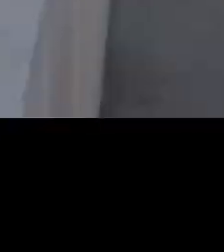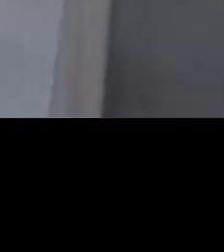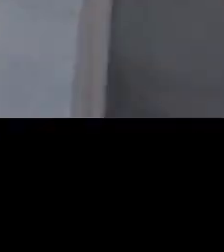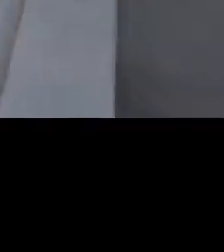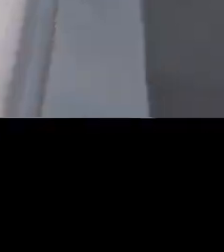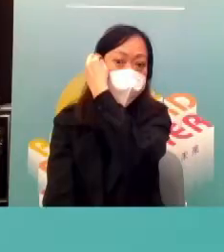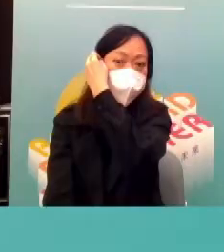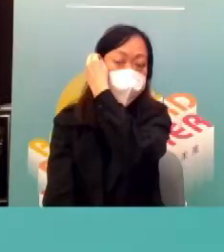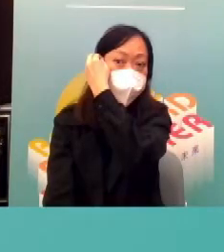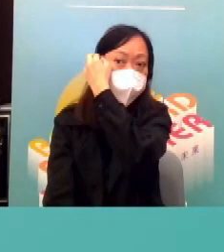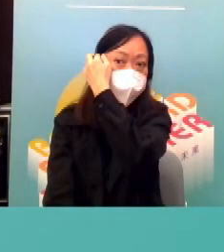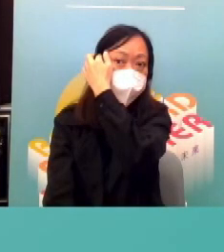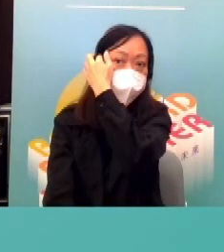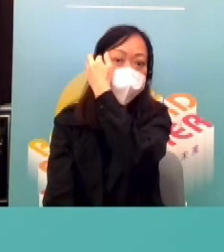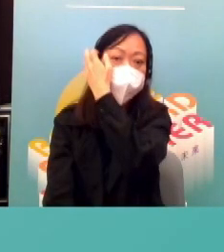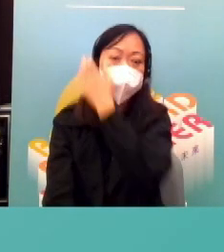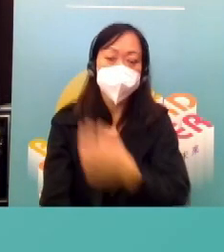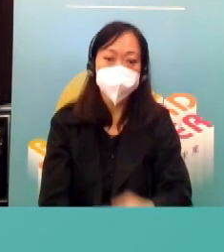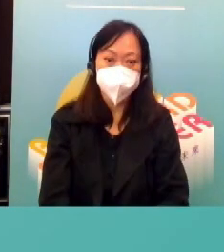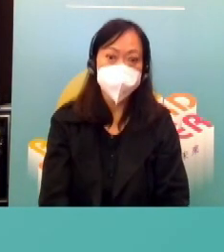Okay. Okay.